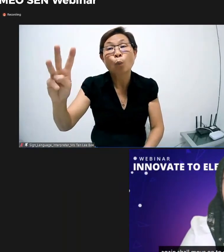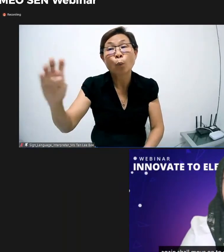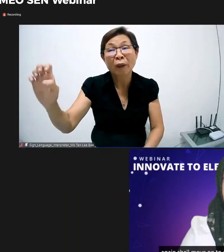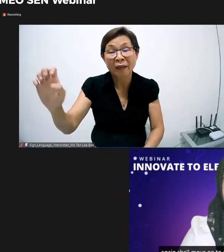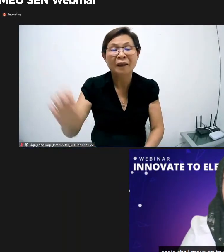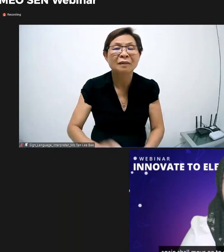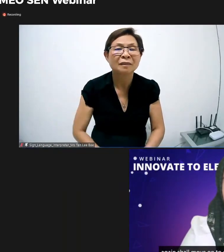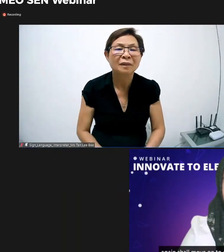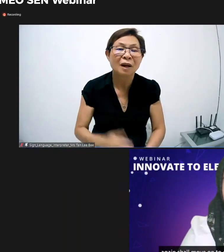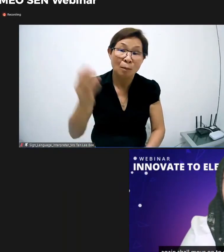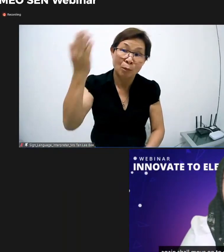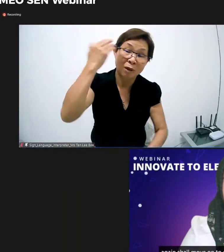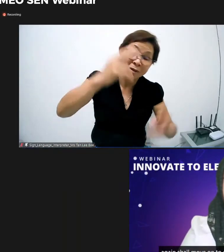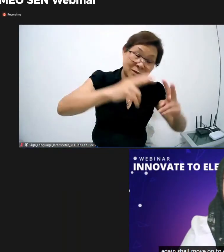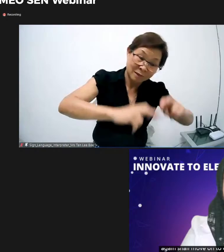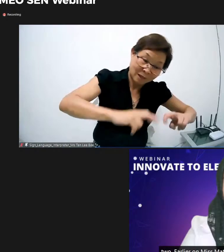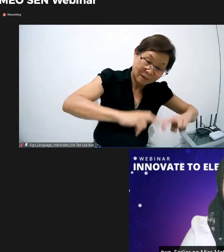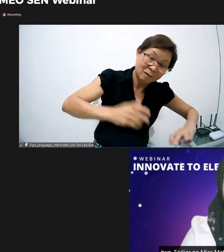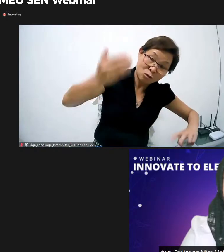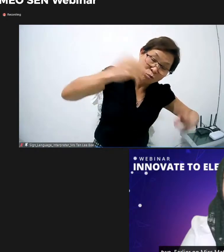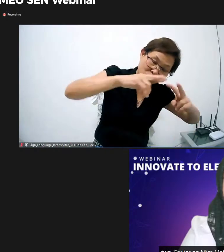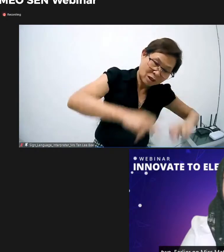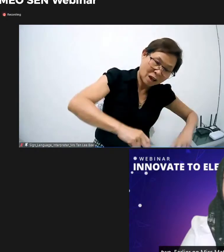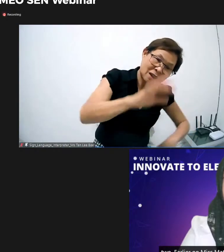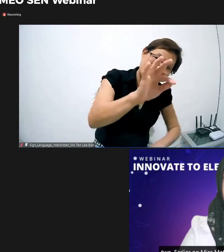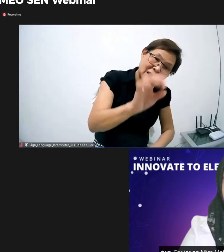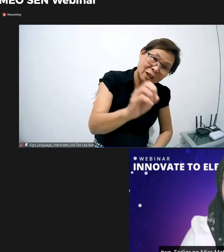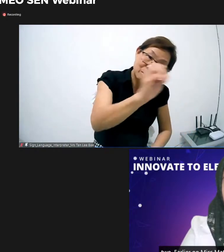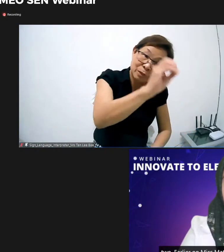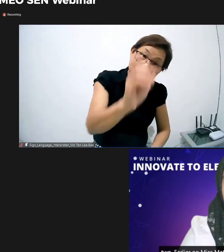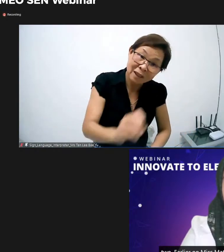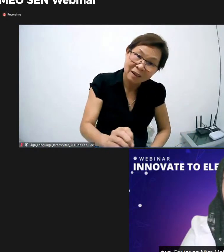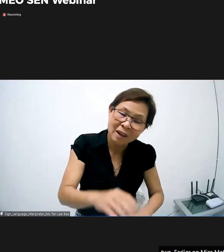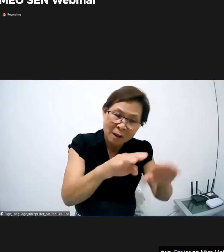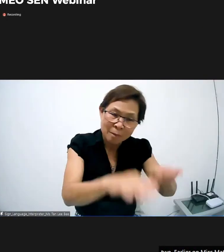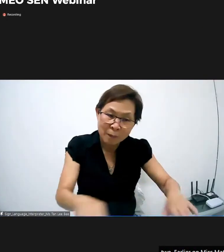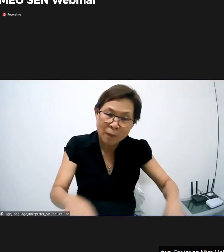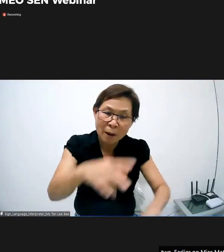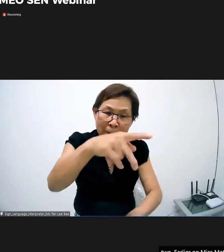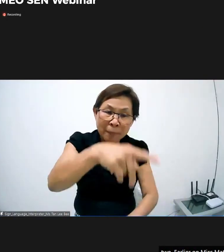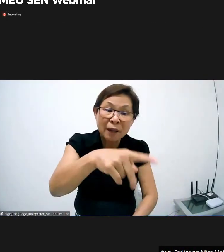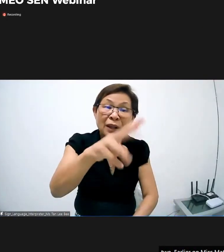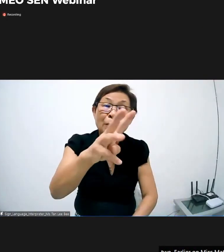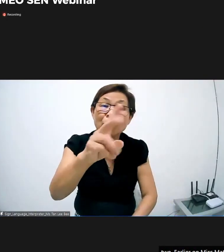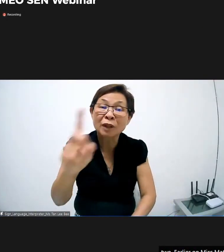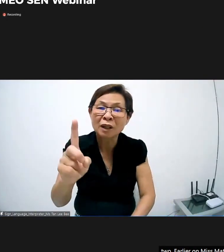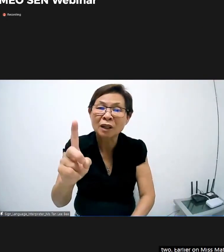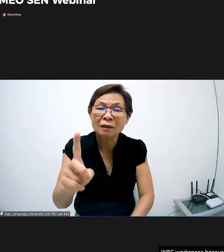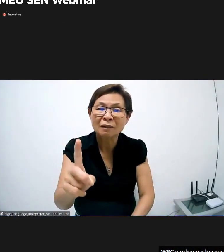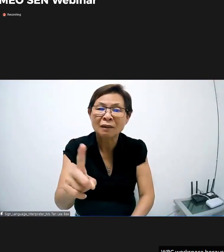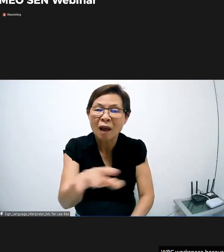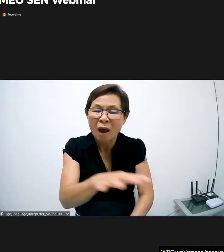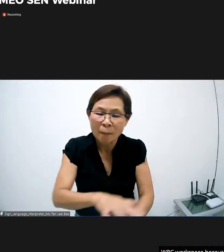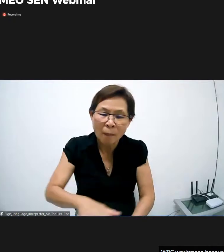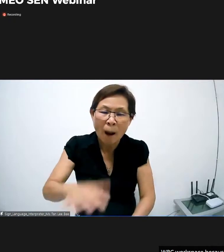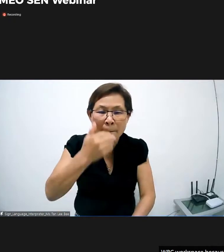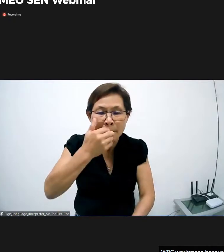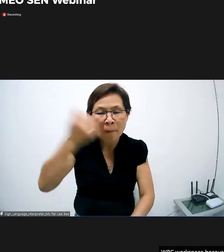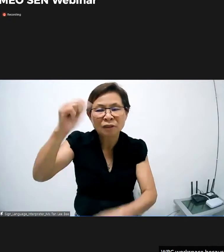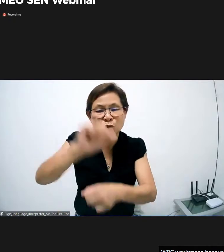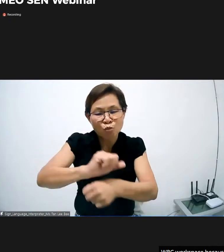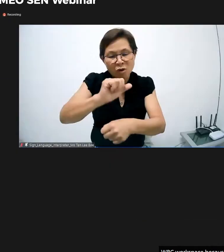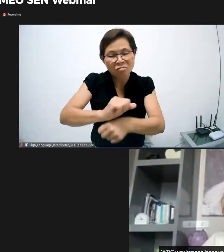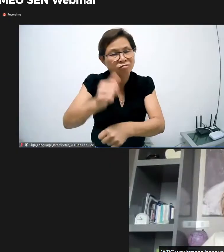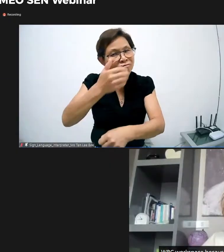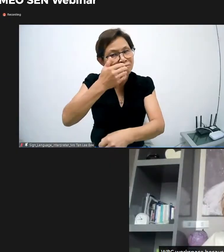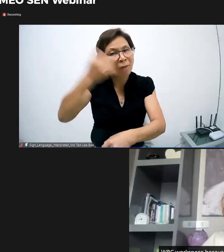are previous studies that show that 90% of people with disabilities rated average or better on job performance.